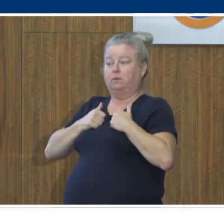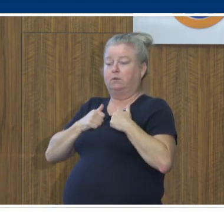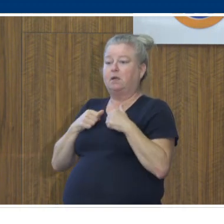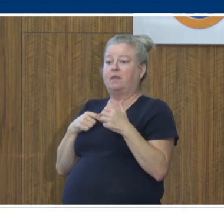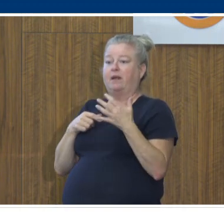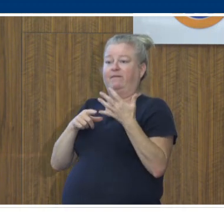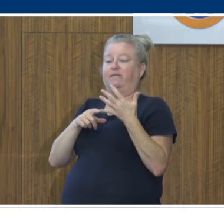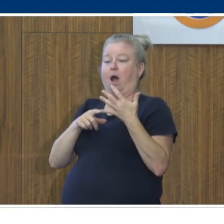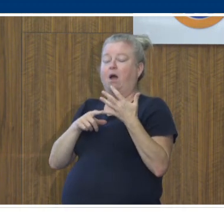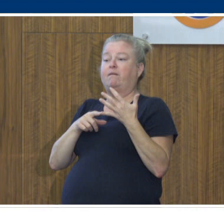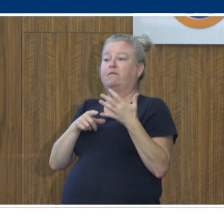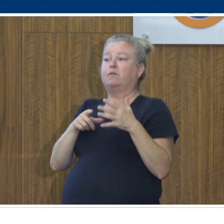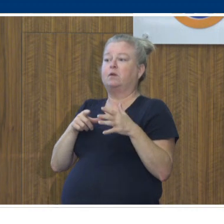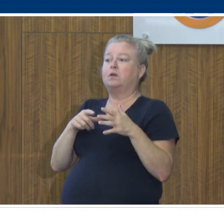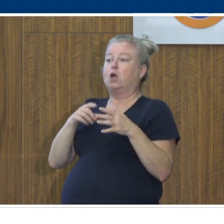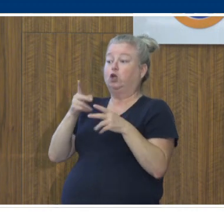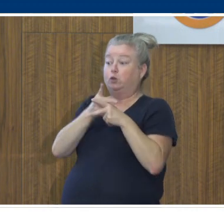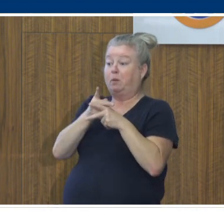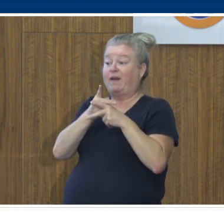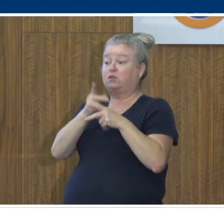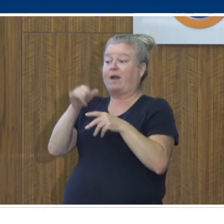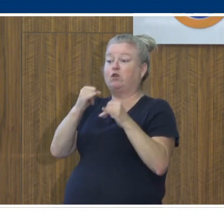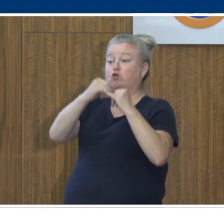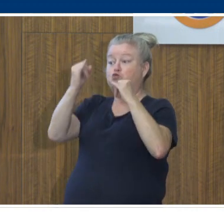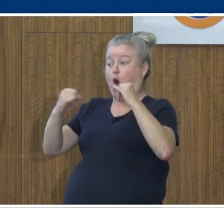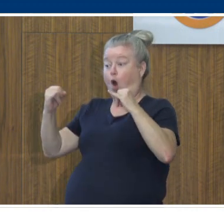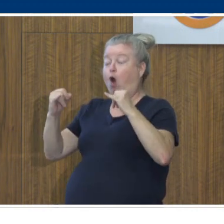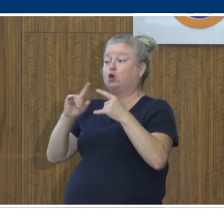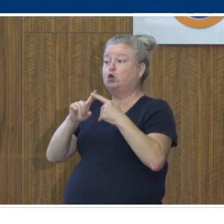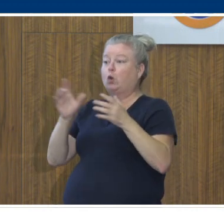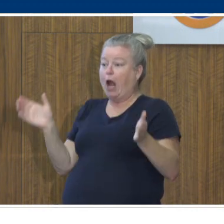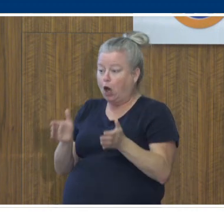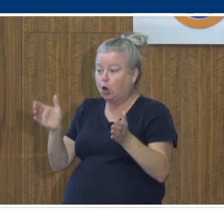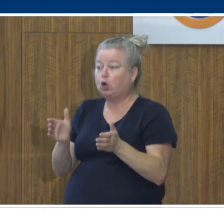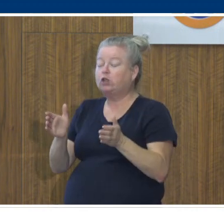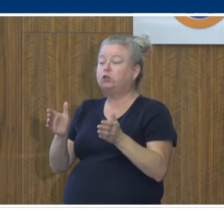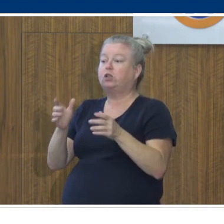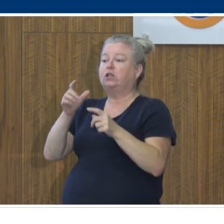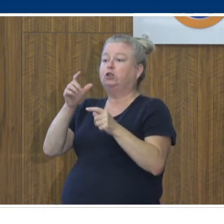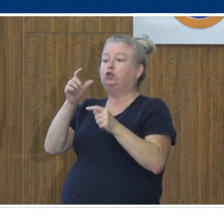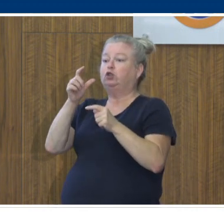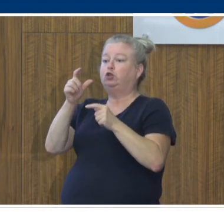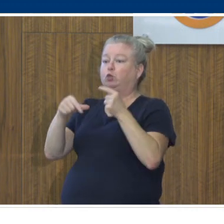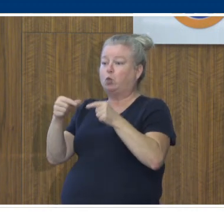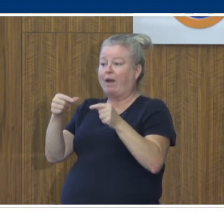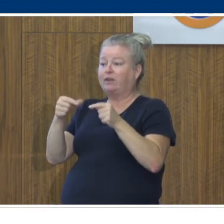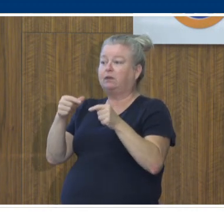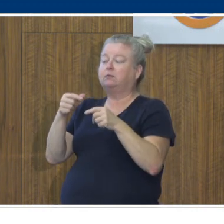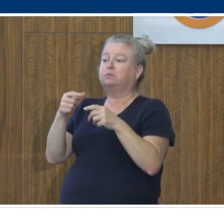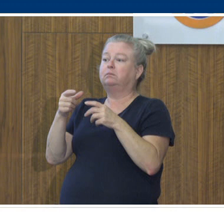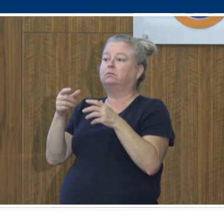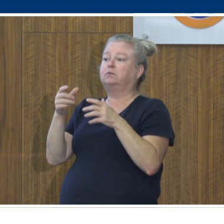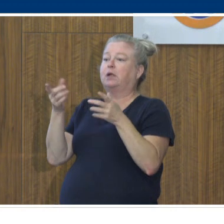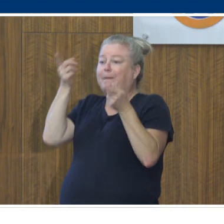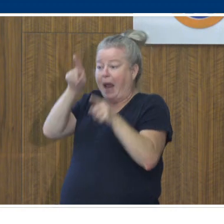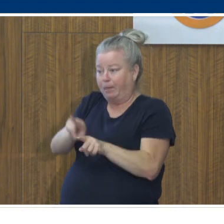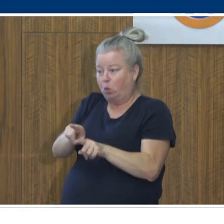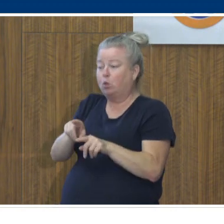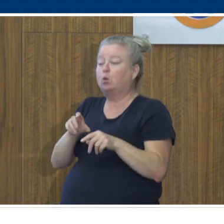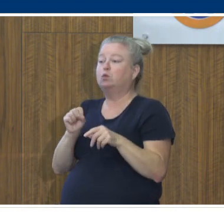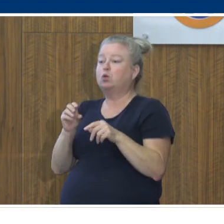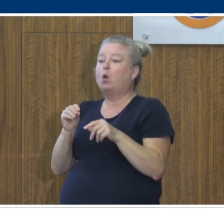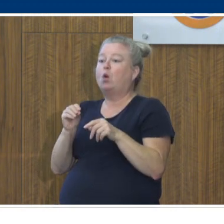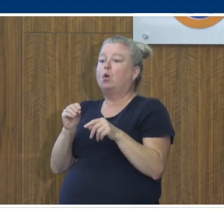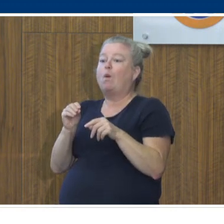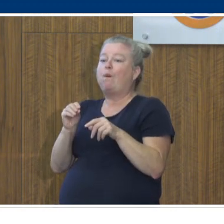the supervisor districts have to be drawn to encourage geographic compactness. So these are the 5 criteria that we have to apply in the order